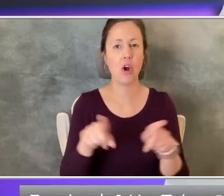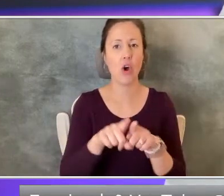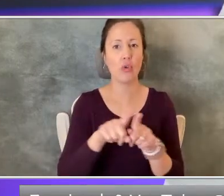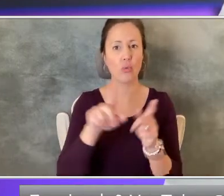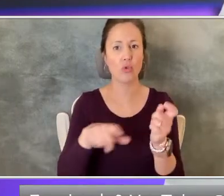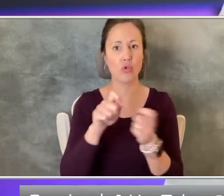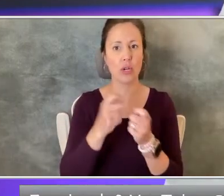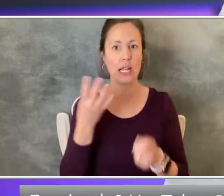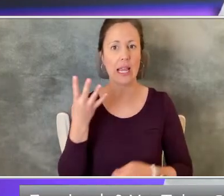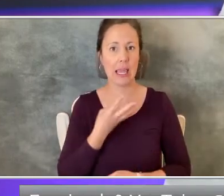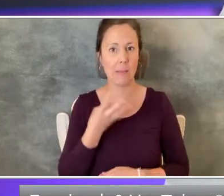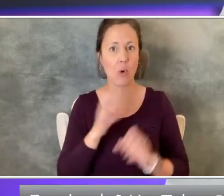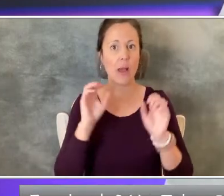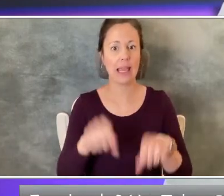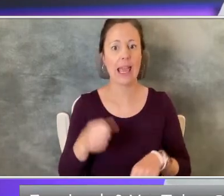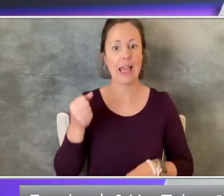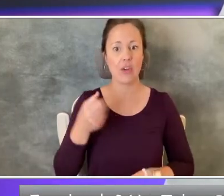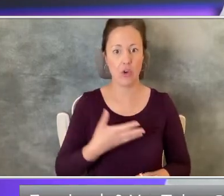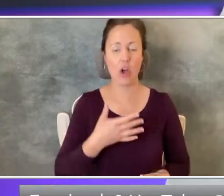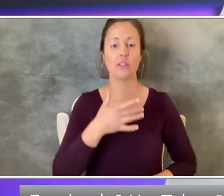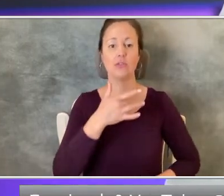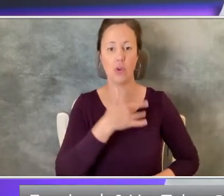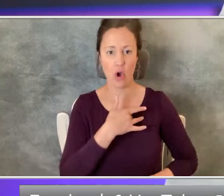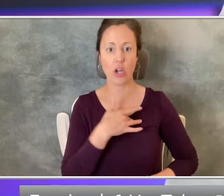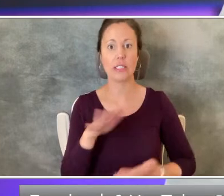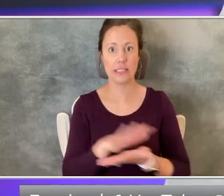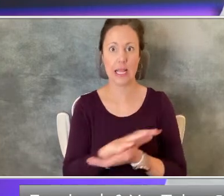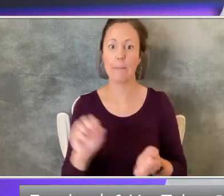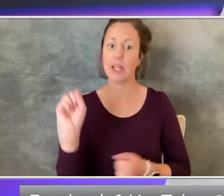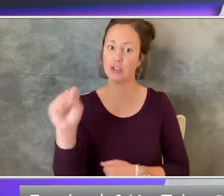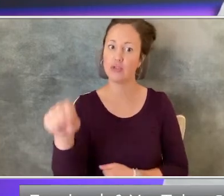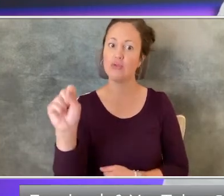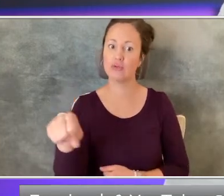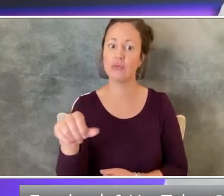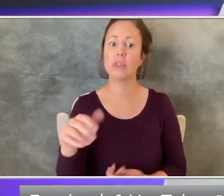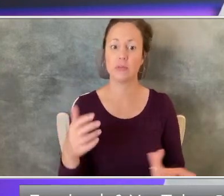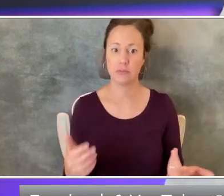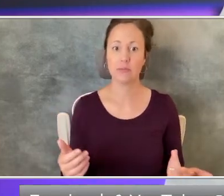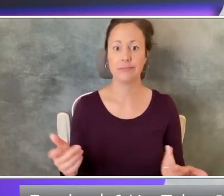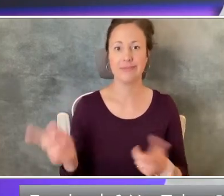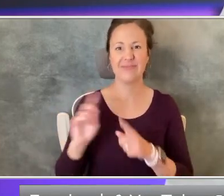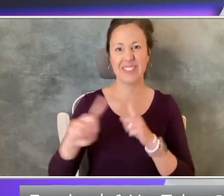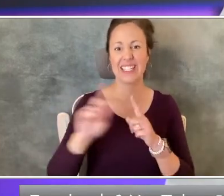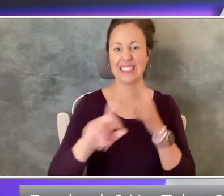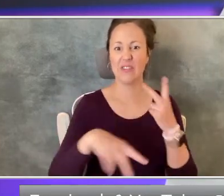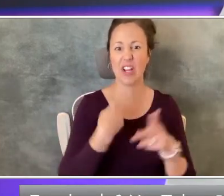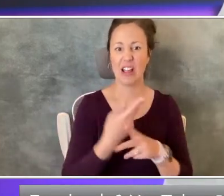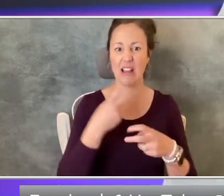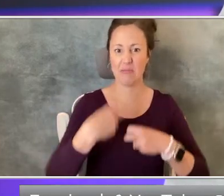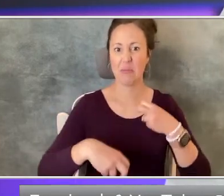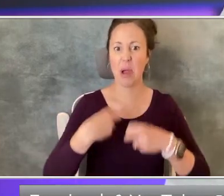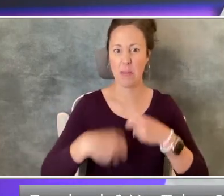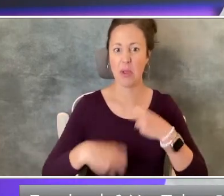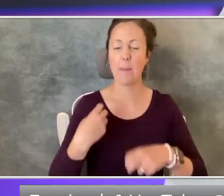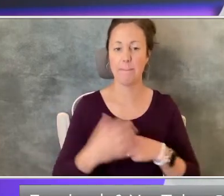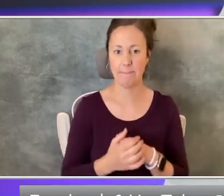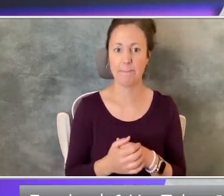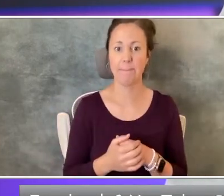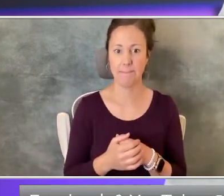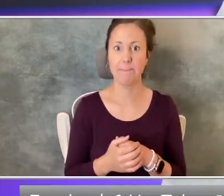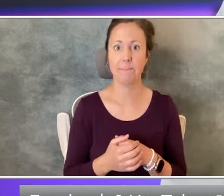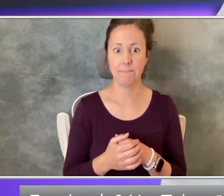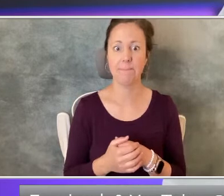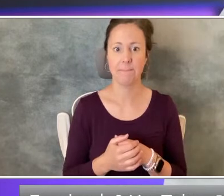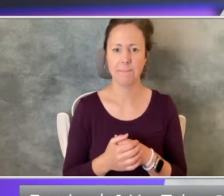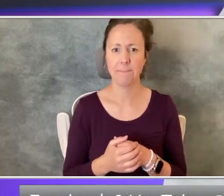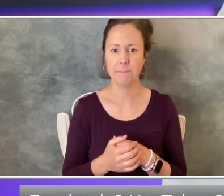heart damage, adriamycin, and adriamycin being one of them, and Herceptin being the